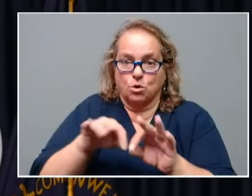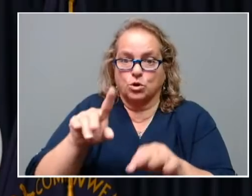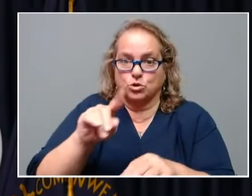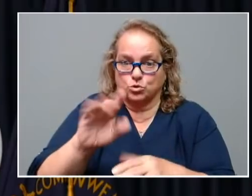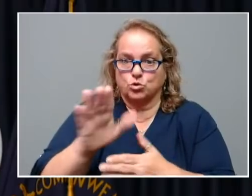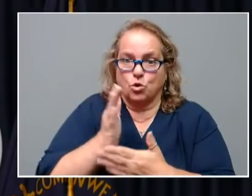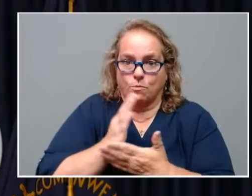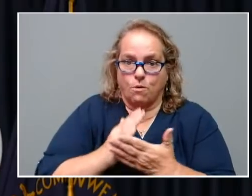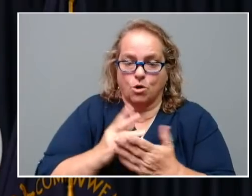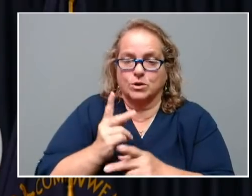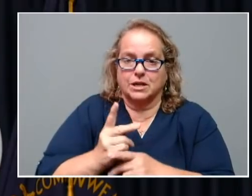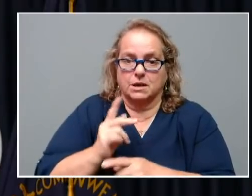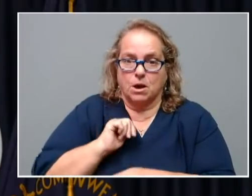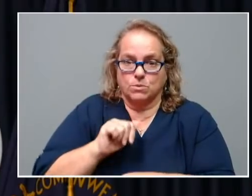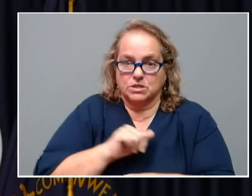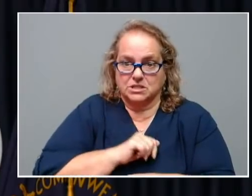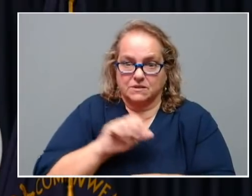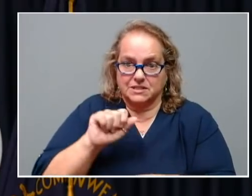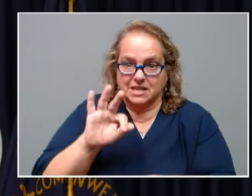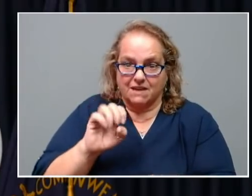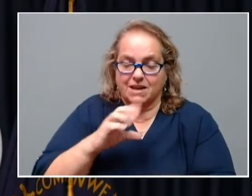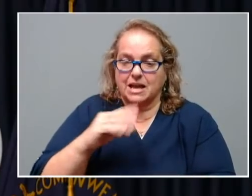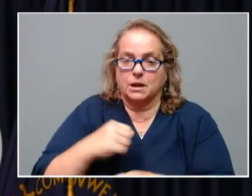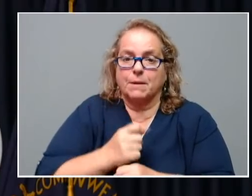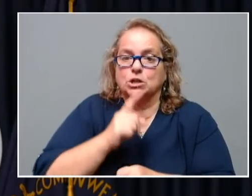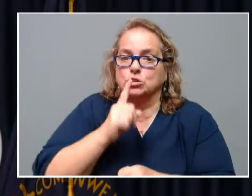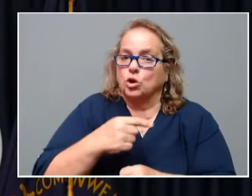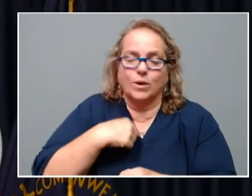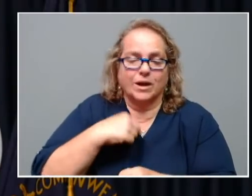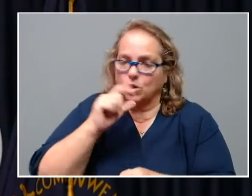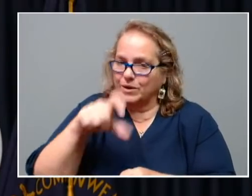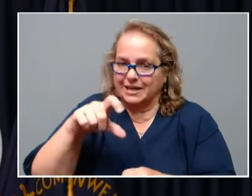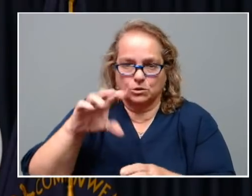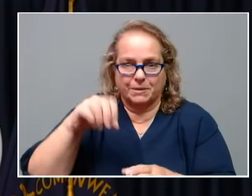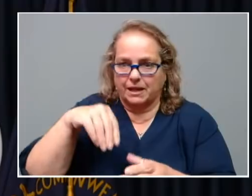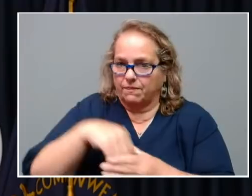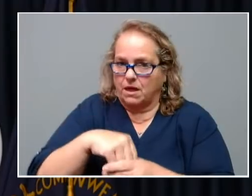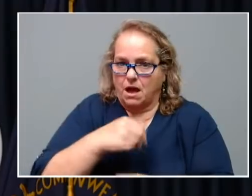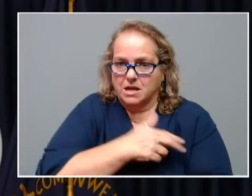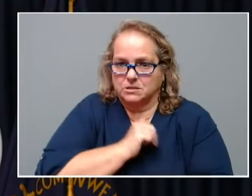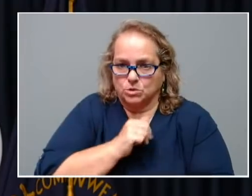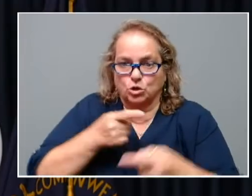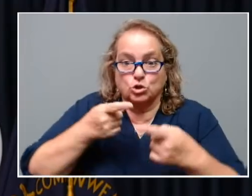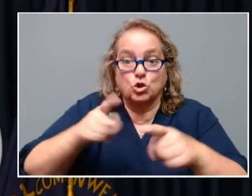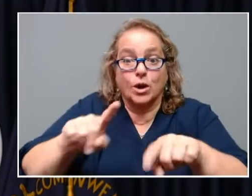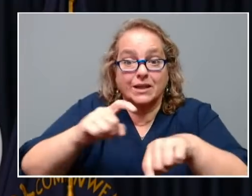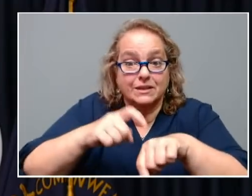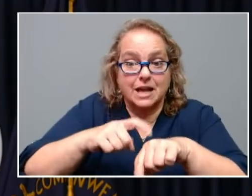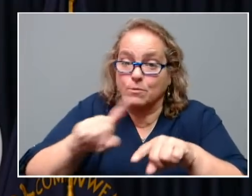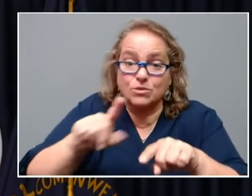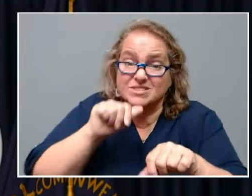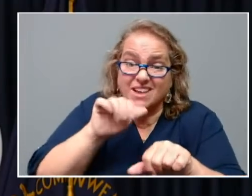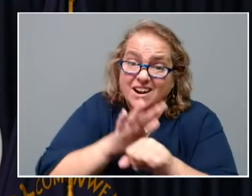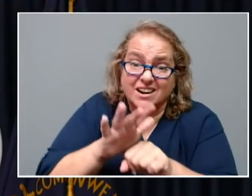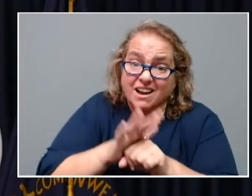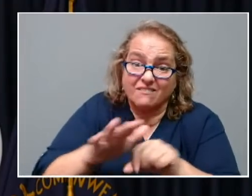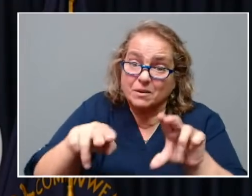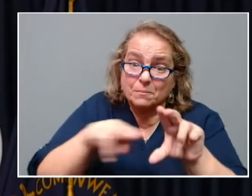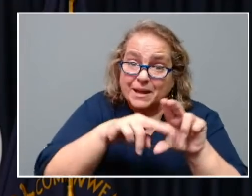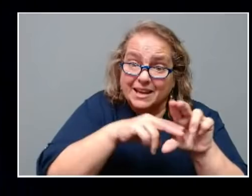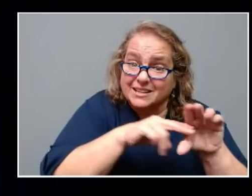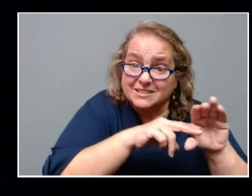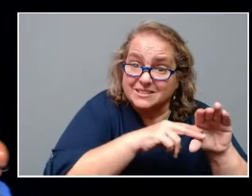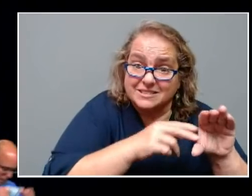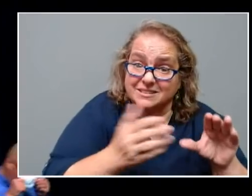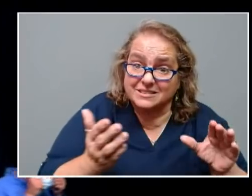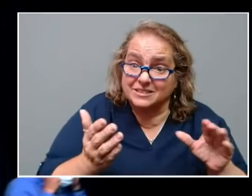ourselves safe, but also to make sure we don't need to be in the hospital at a time when there just aren't enough beds to go around. Thank you very much, Governor.